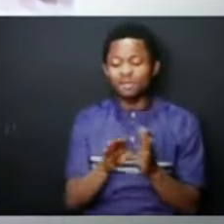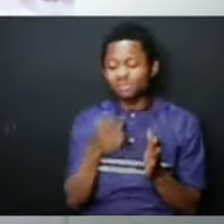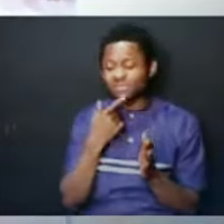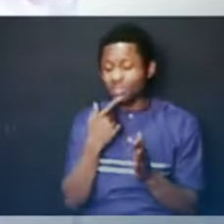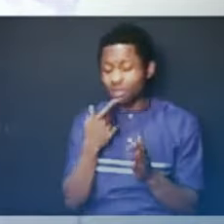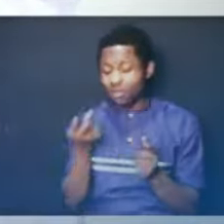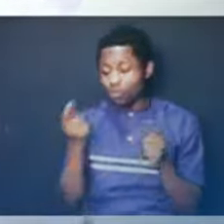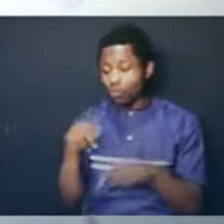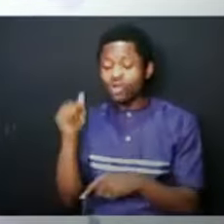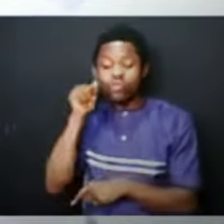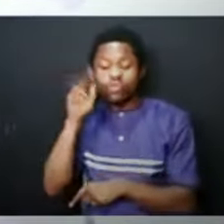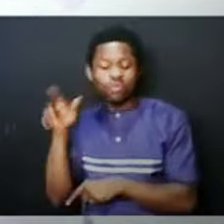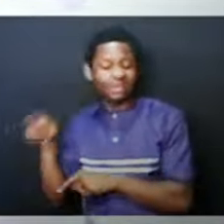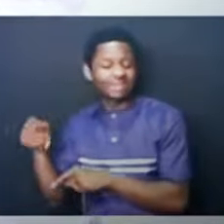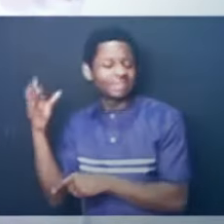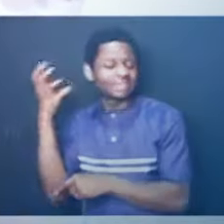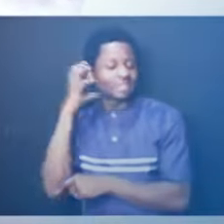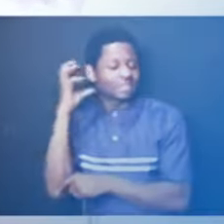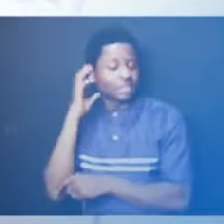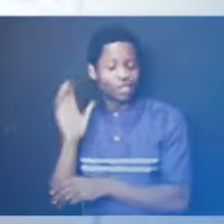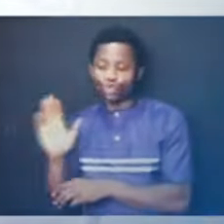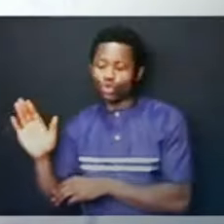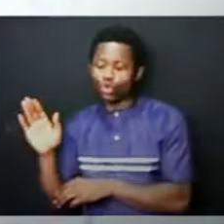dead, she mourned for him.